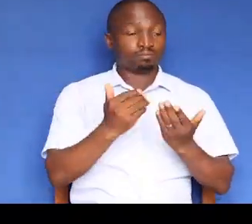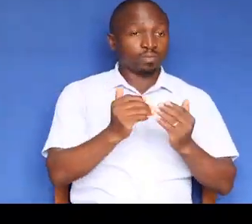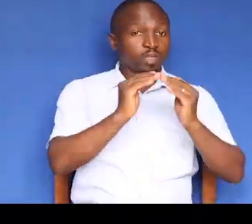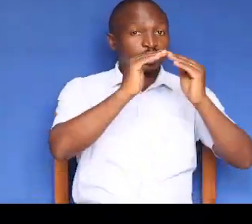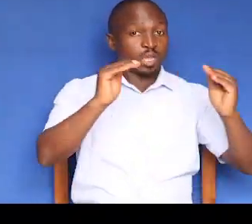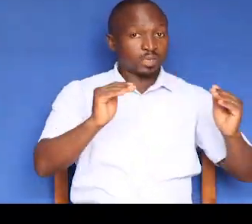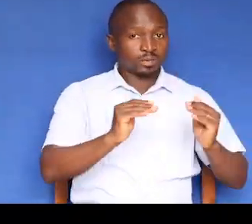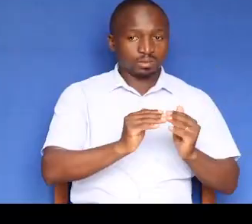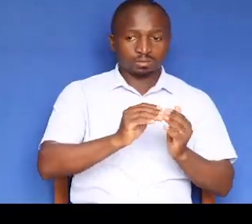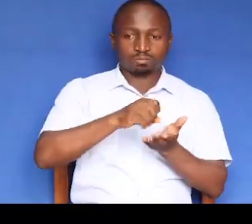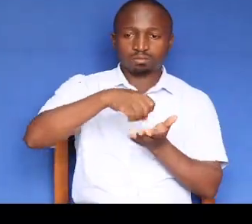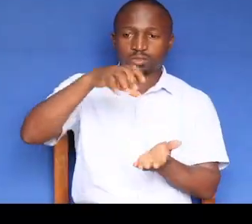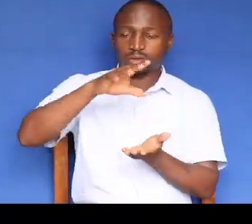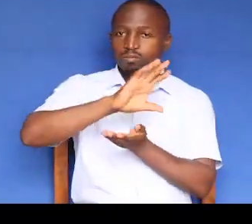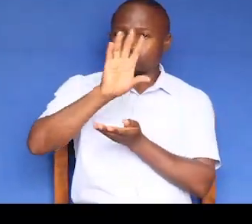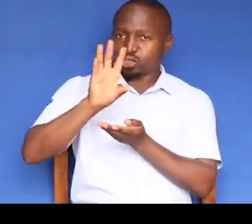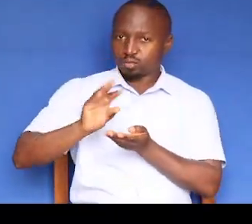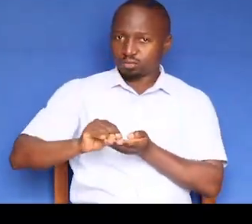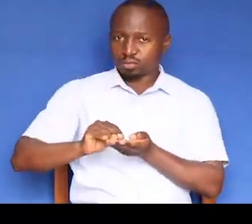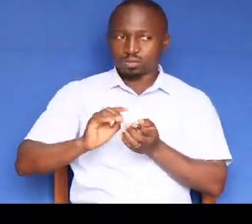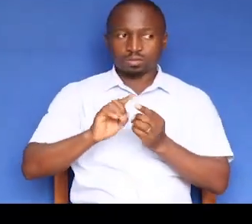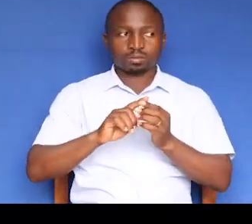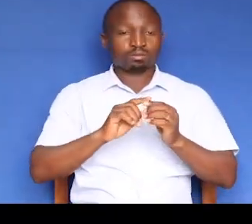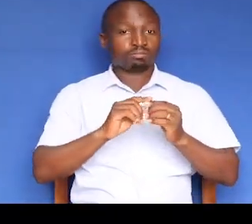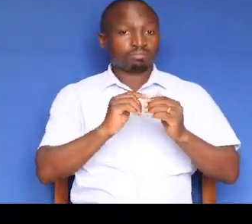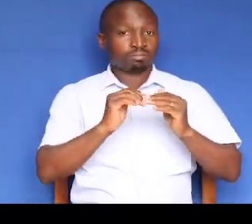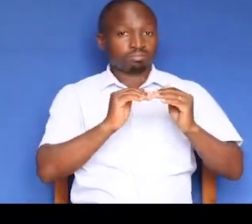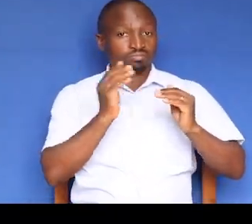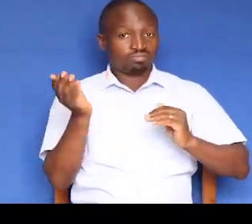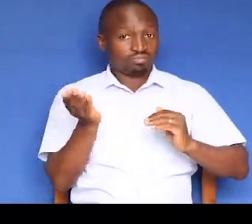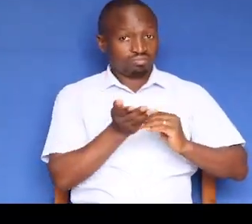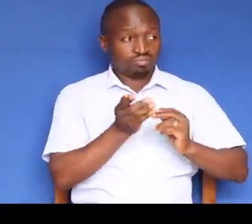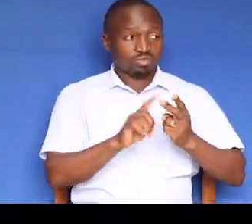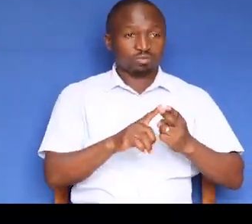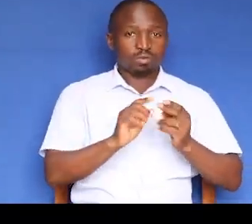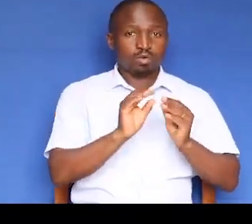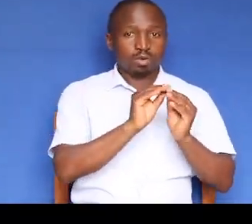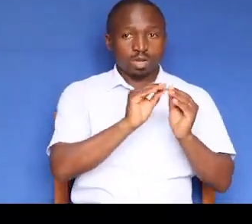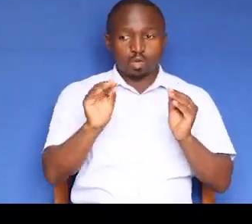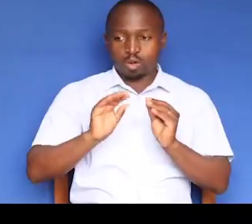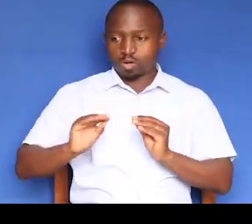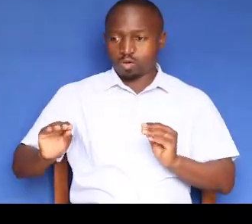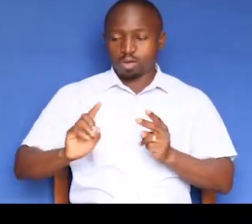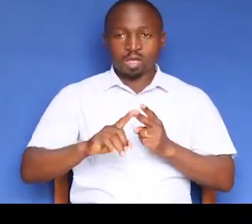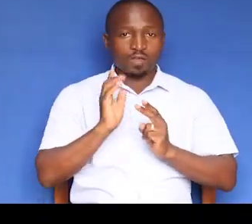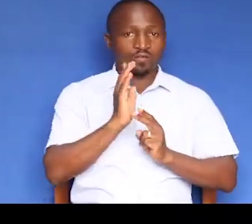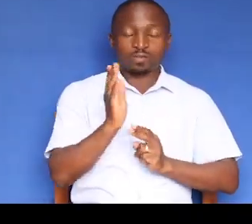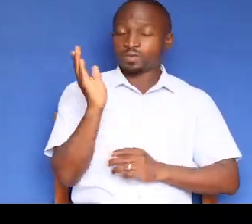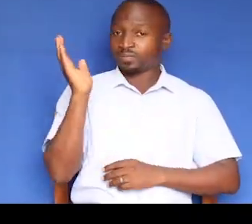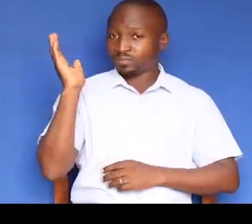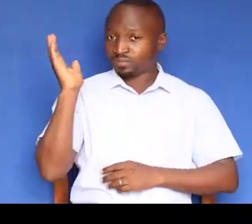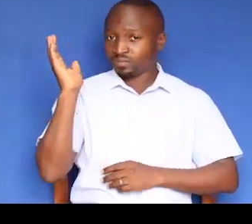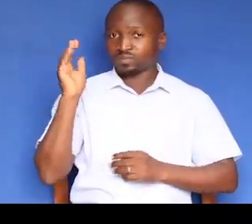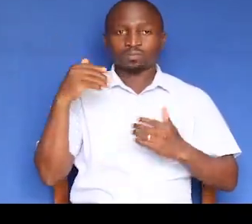change in total cost, this minus this, over this minus this. Change in total cost, this minus this, over change in